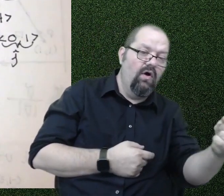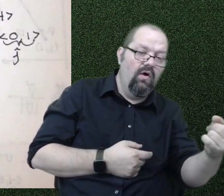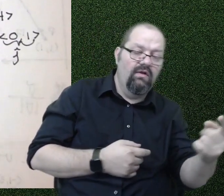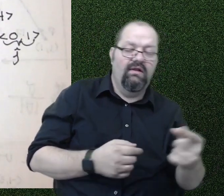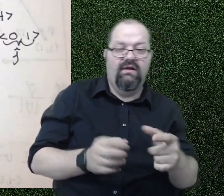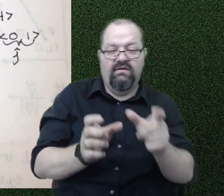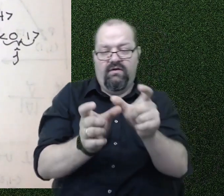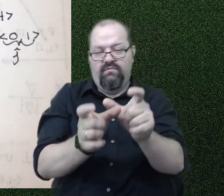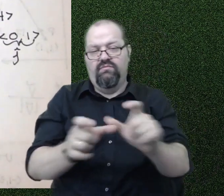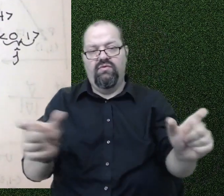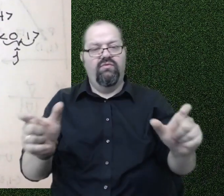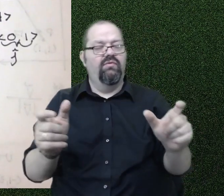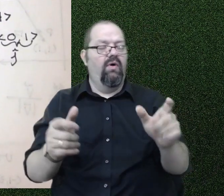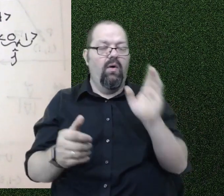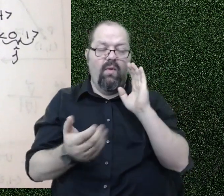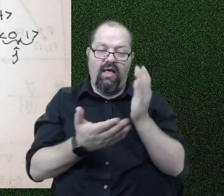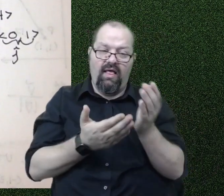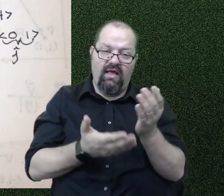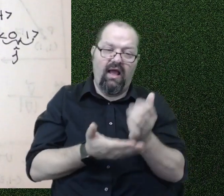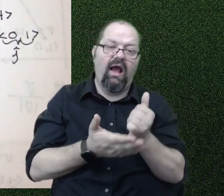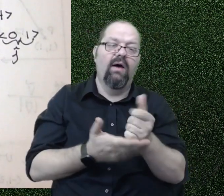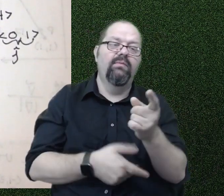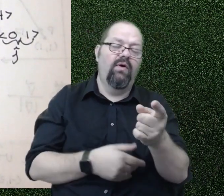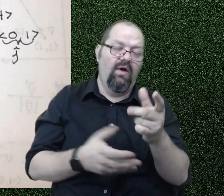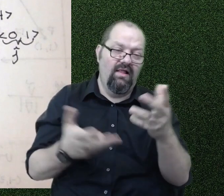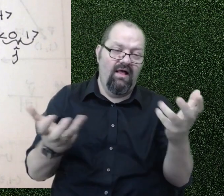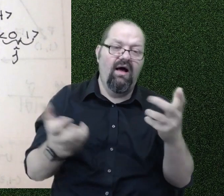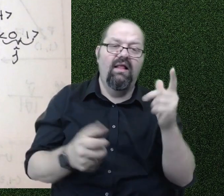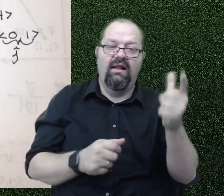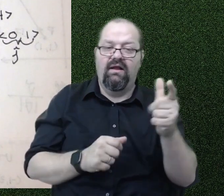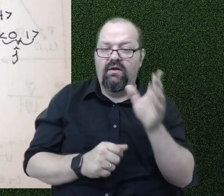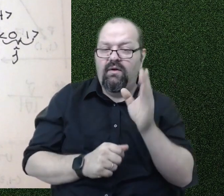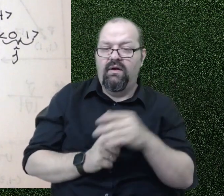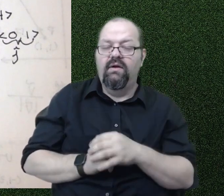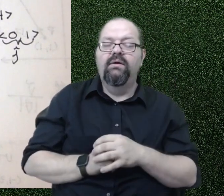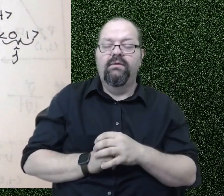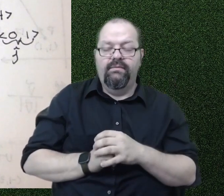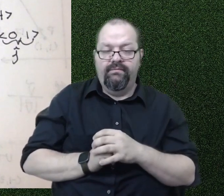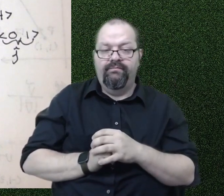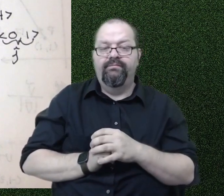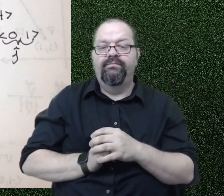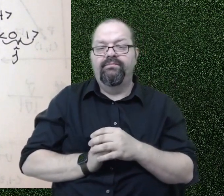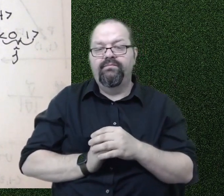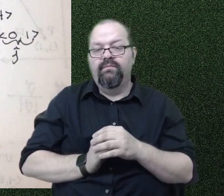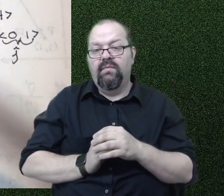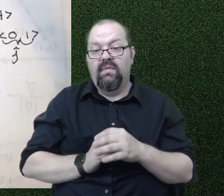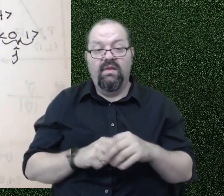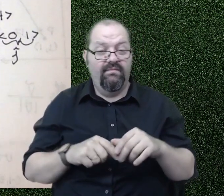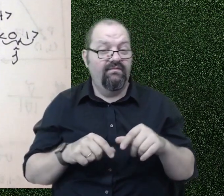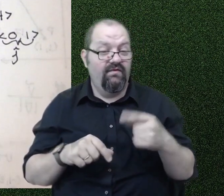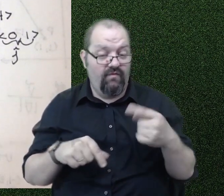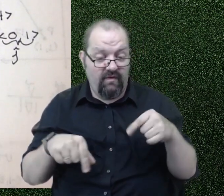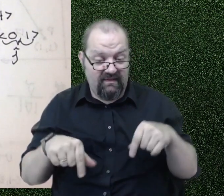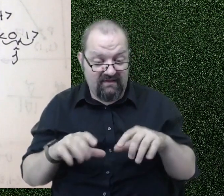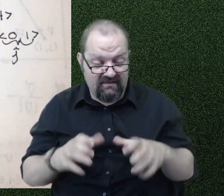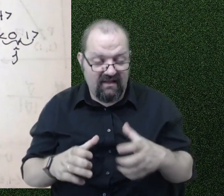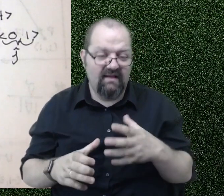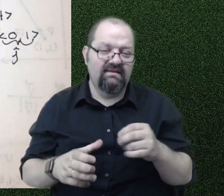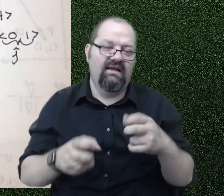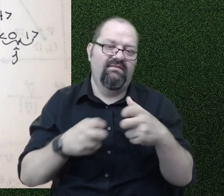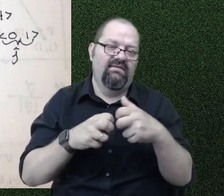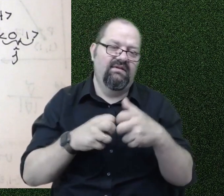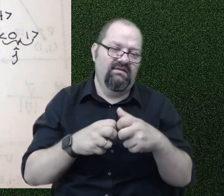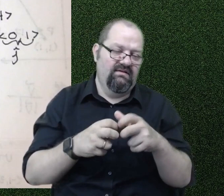direction. And if I add those two guys together, I get v in general. It's going to be very helpful in this class as well as physics.